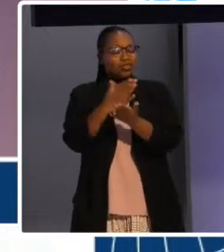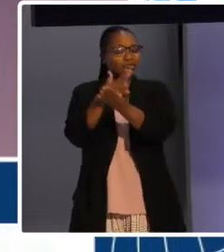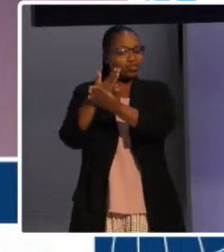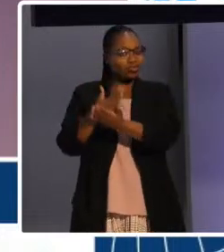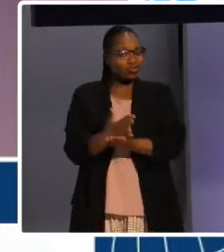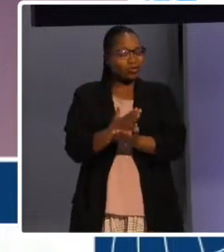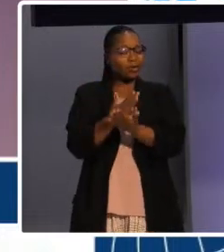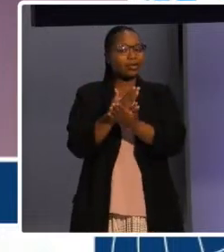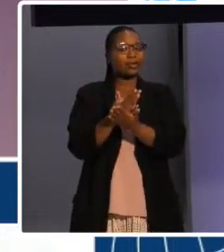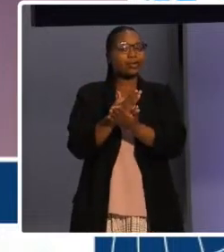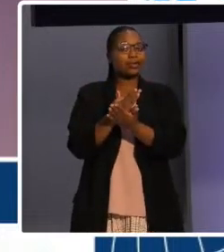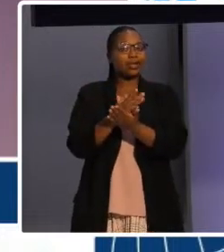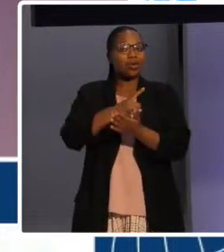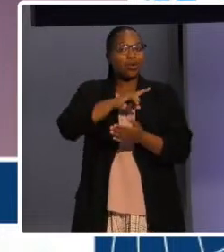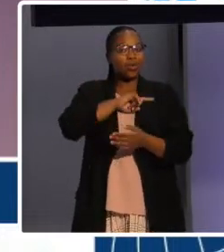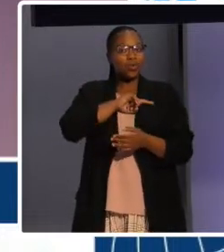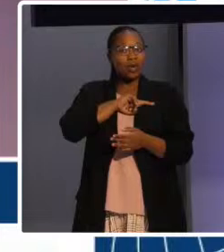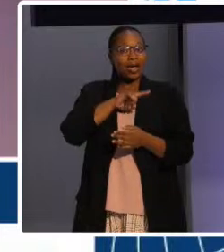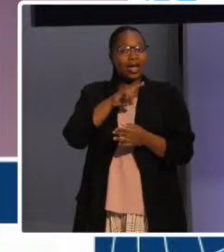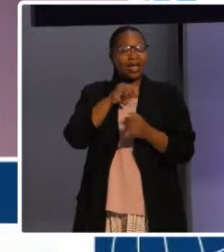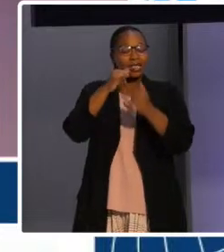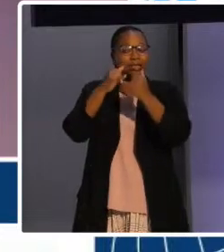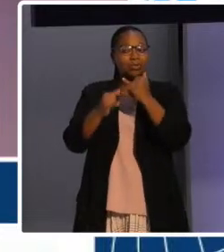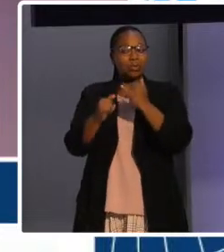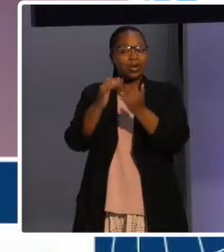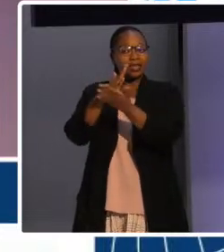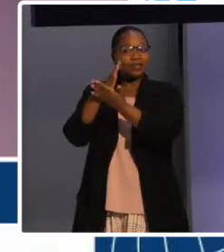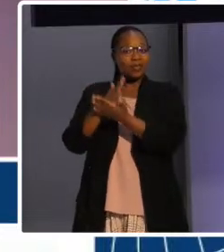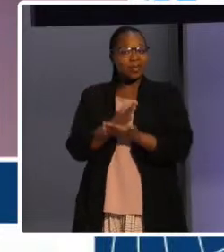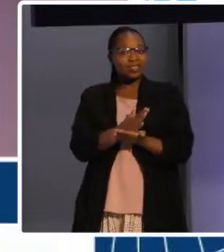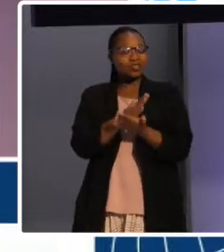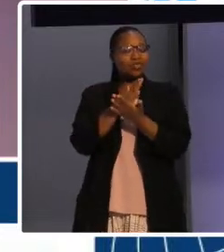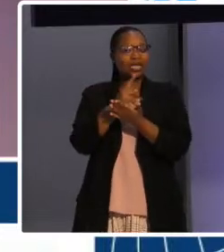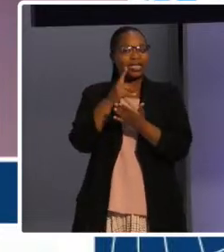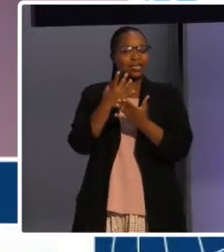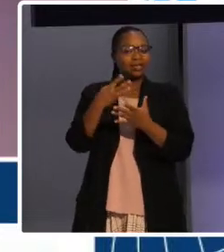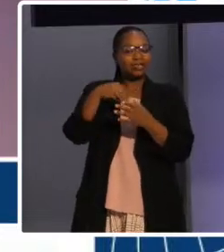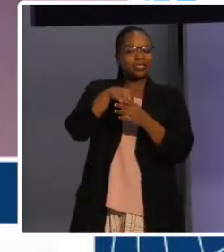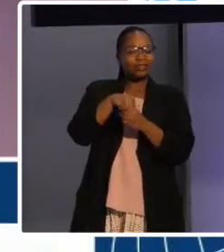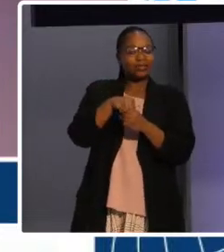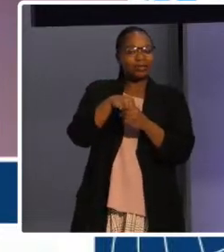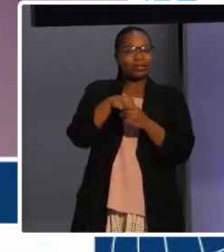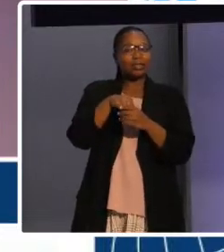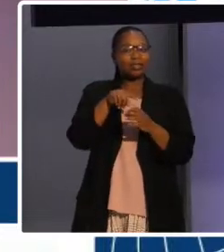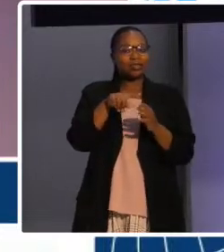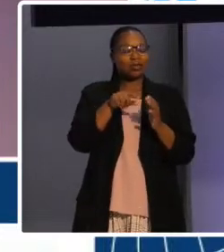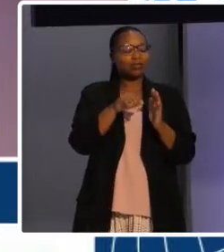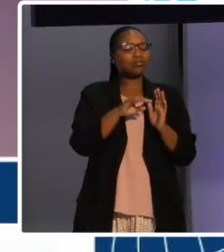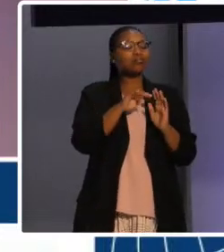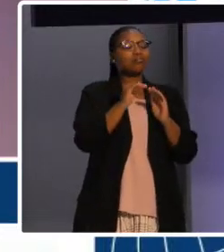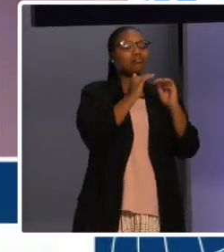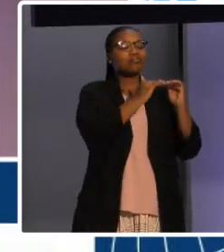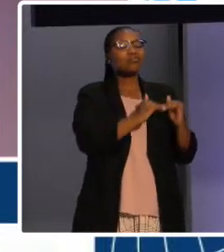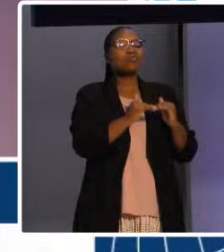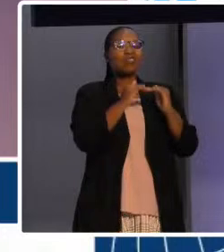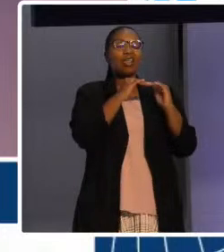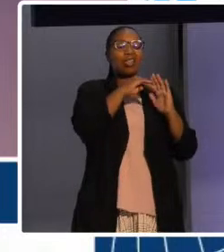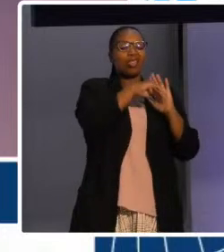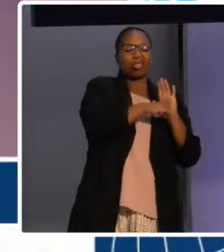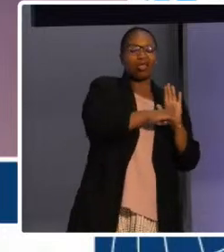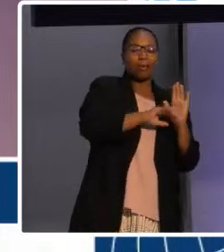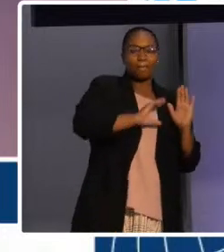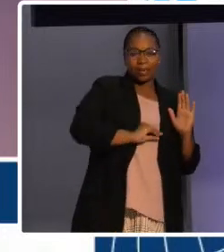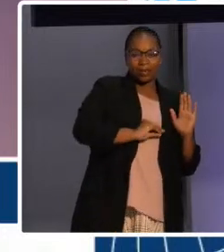that disinformation contributes significantly to democratic recession.